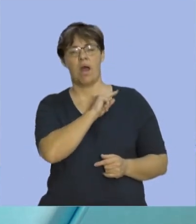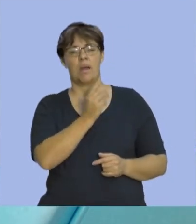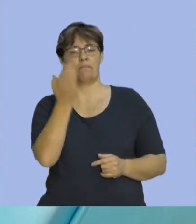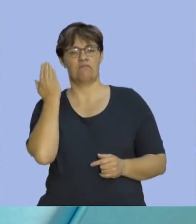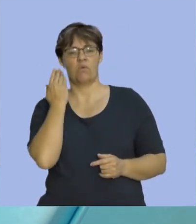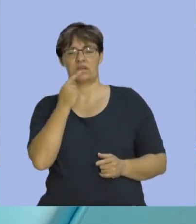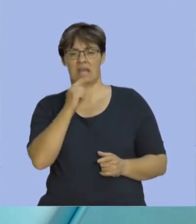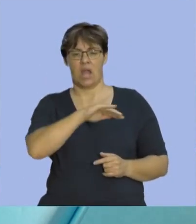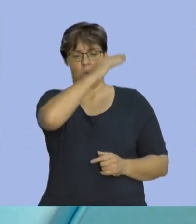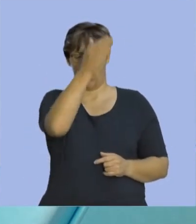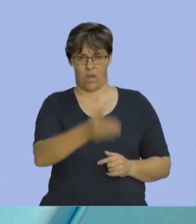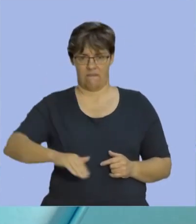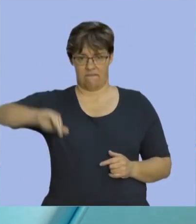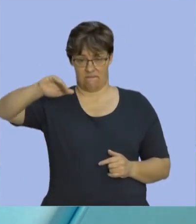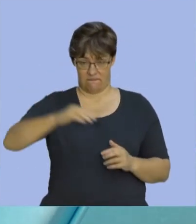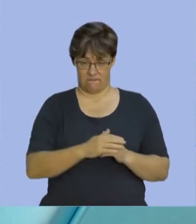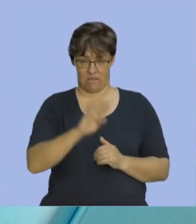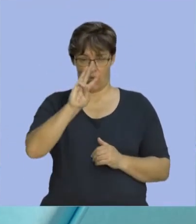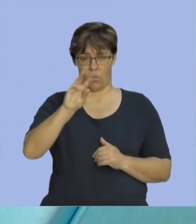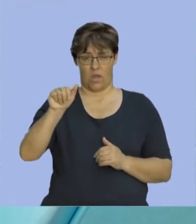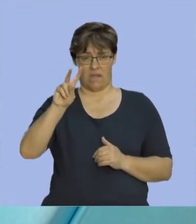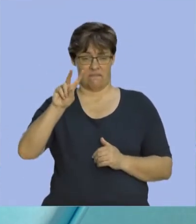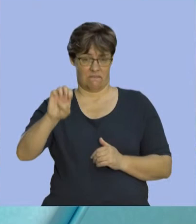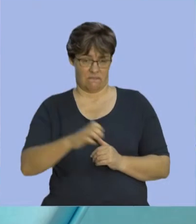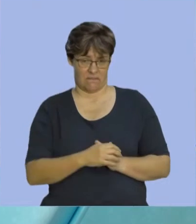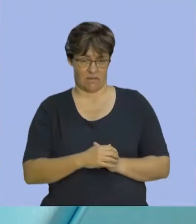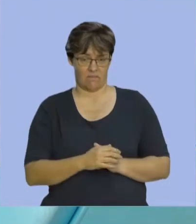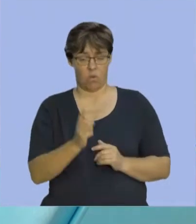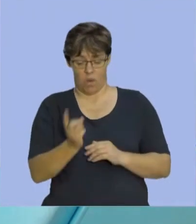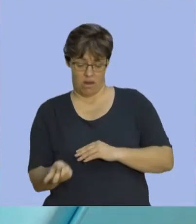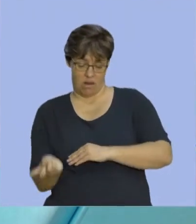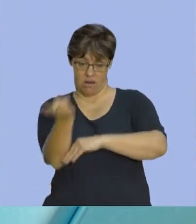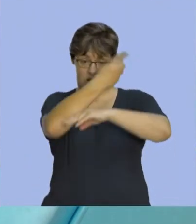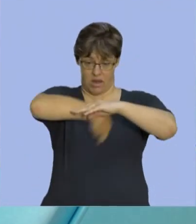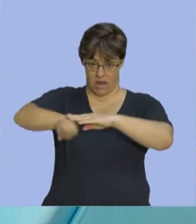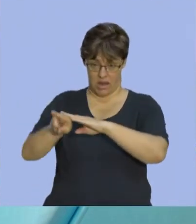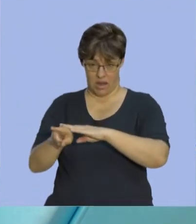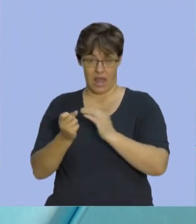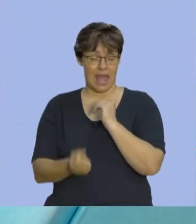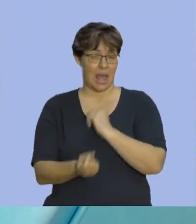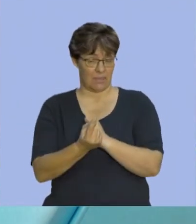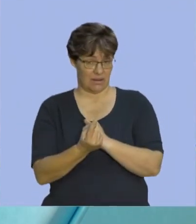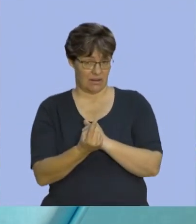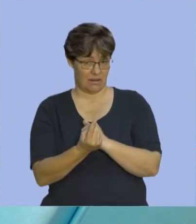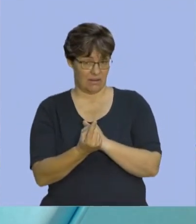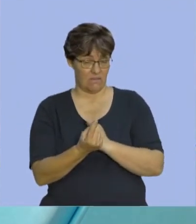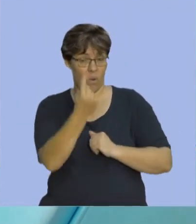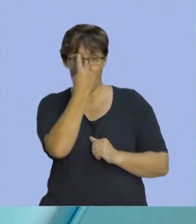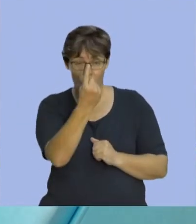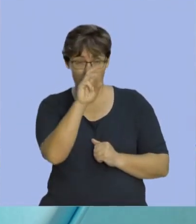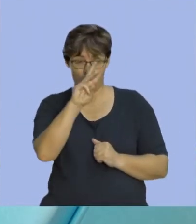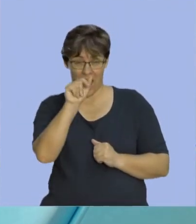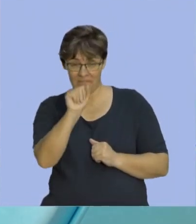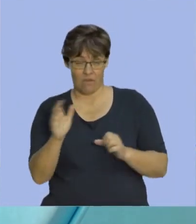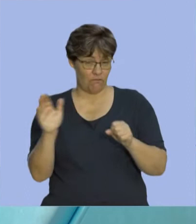why I was talking about a wave, right? So, for one rotation to take place, or for one